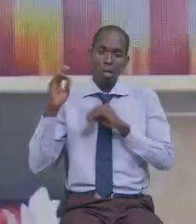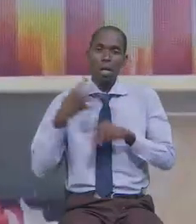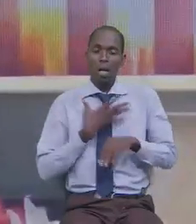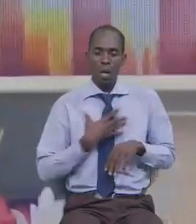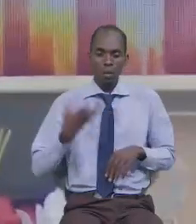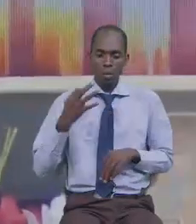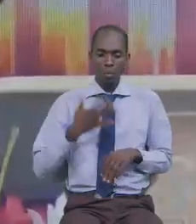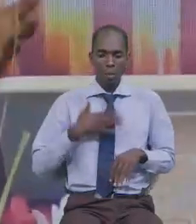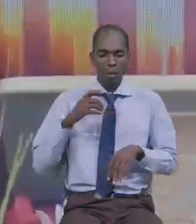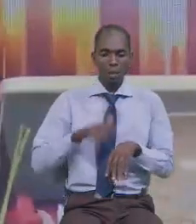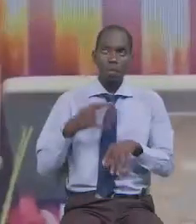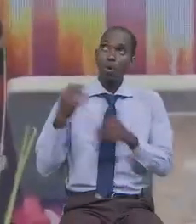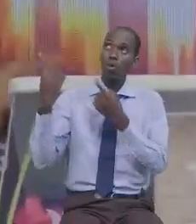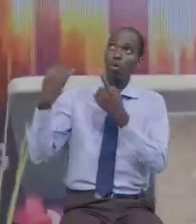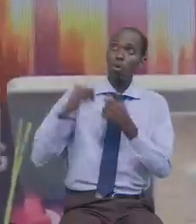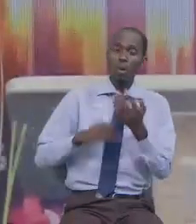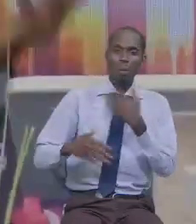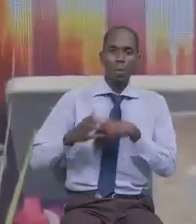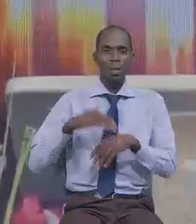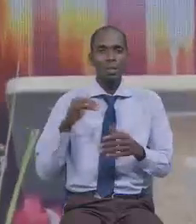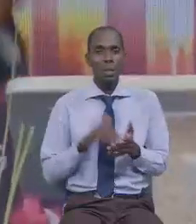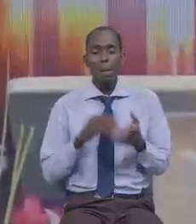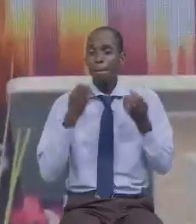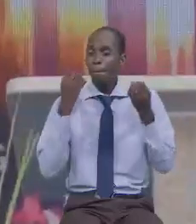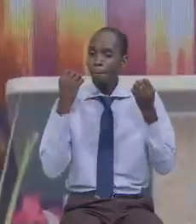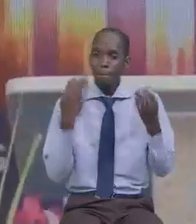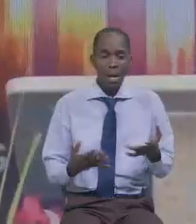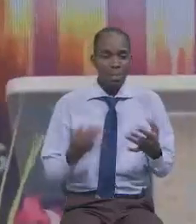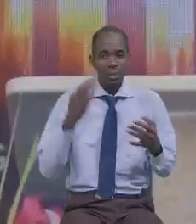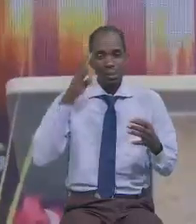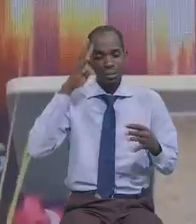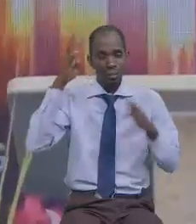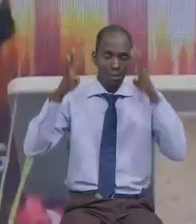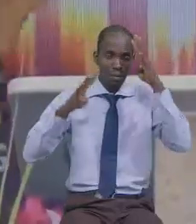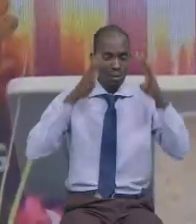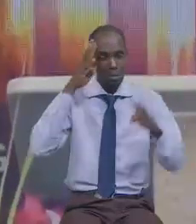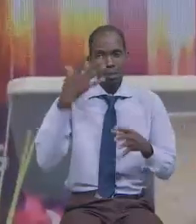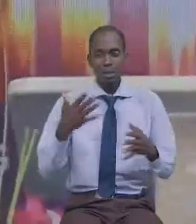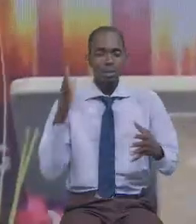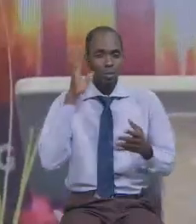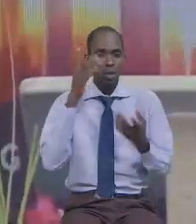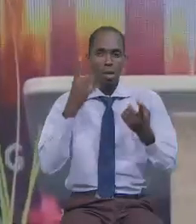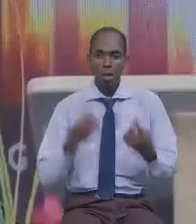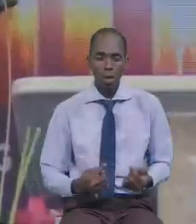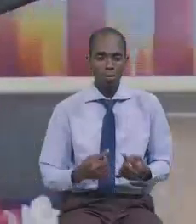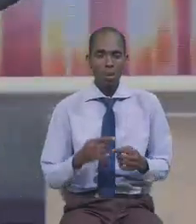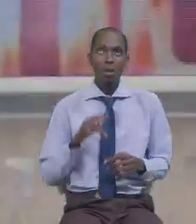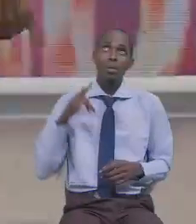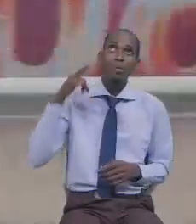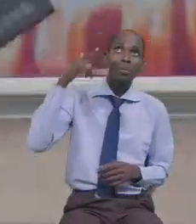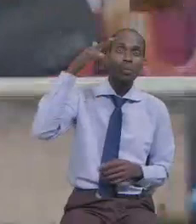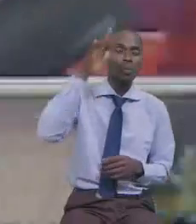back again, many inventions will come. Aeroplane will come. There was